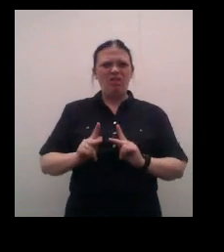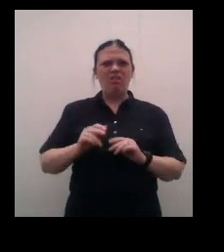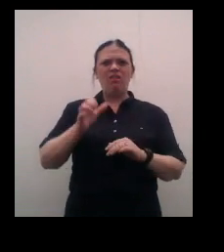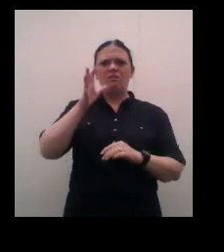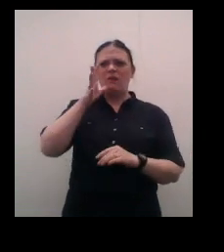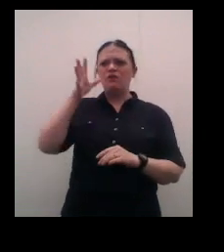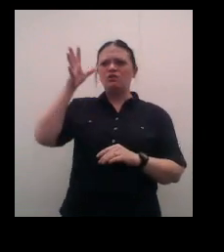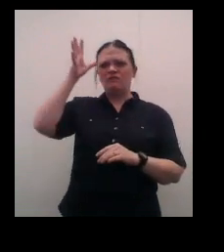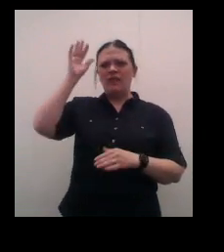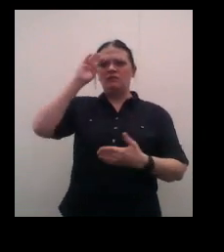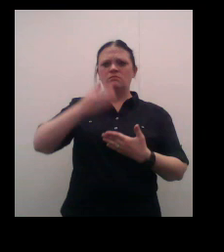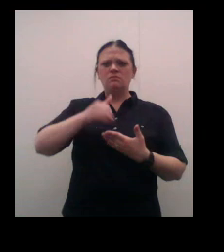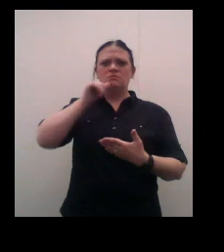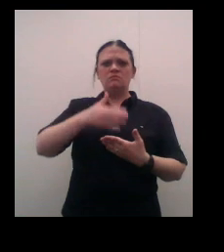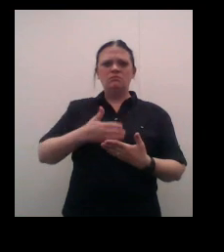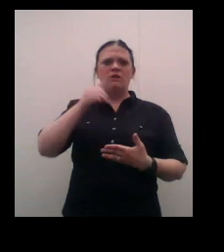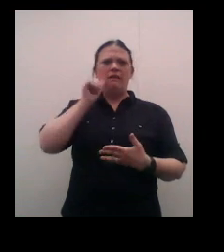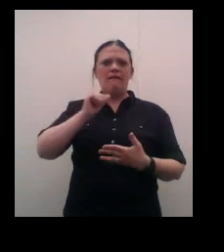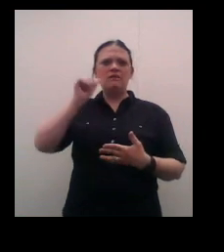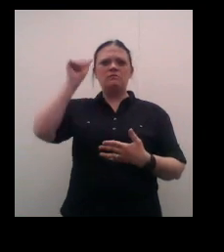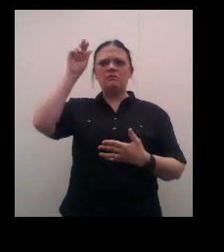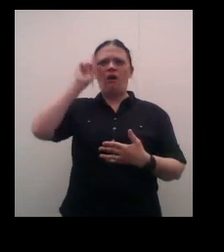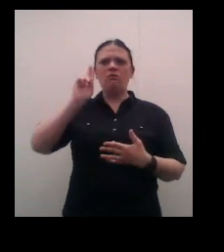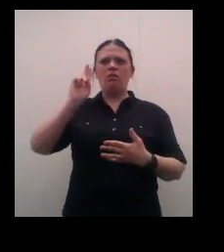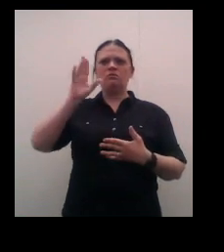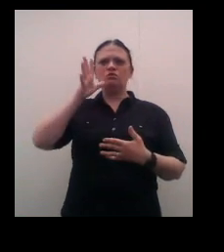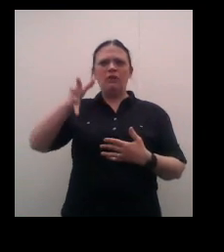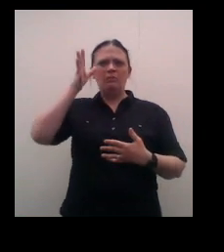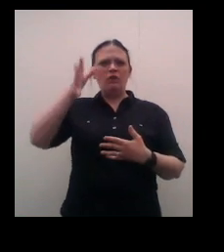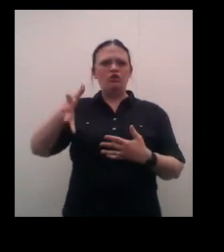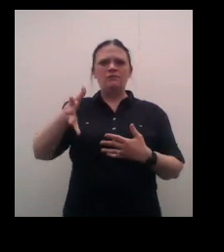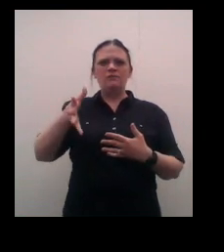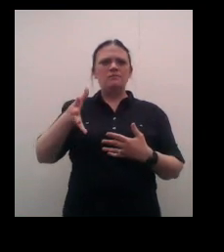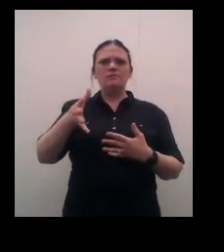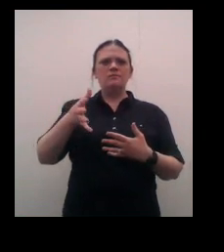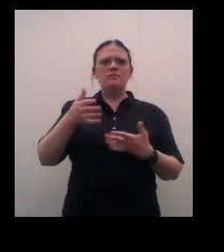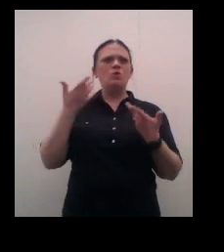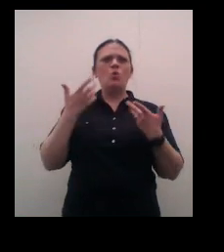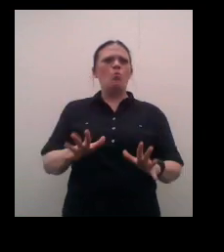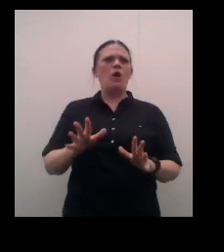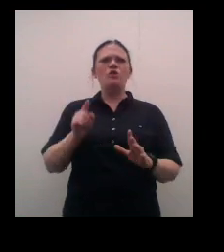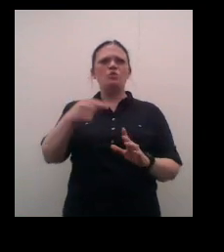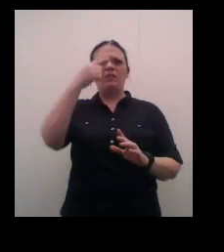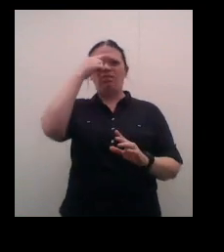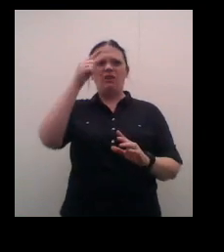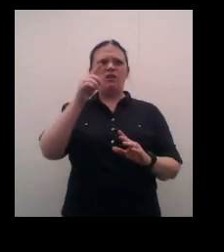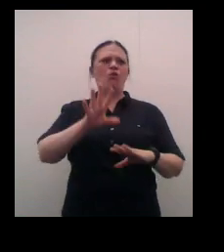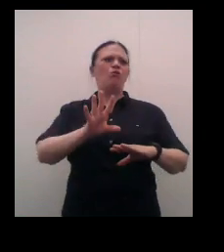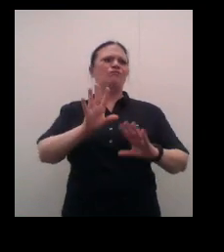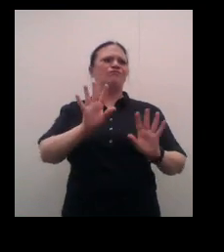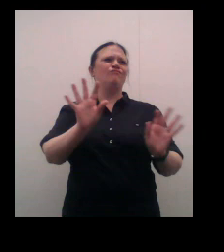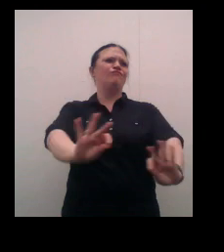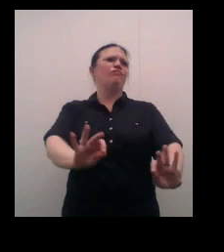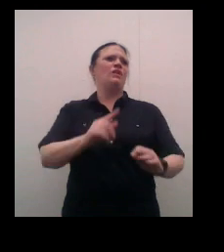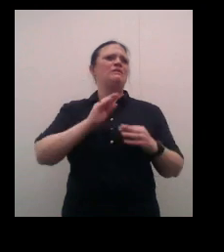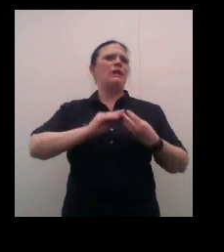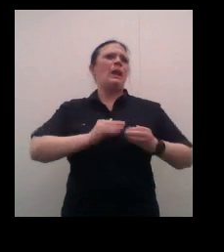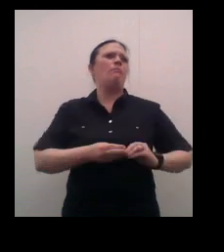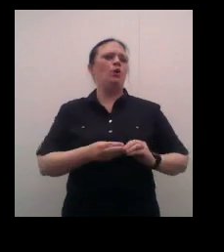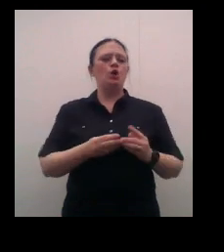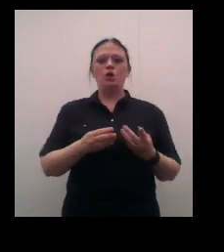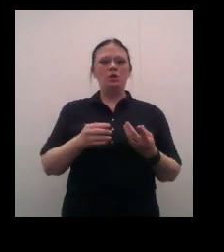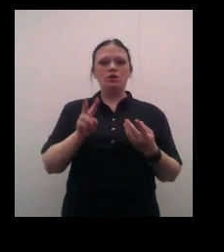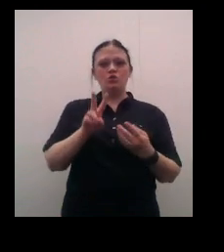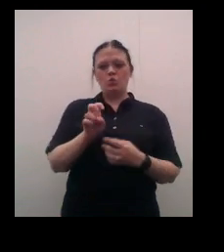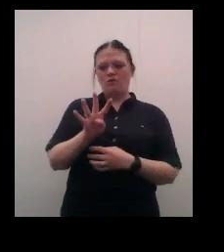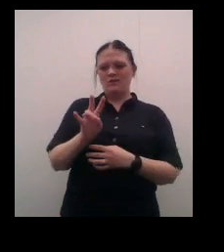daughters, aunts and uncles, grandparents. And I don't want anybody to ever think that it's just a number, because it's not.